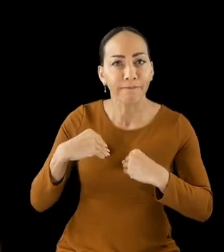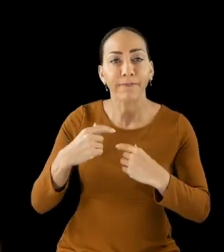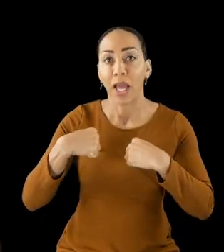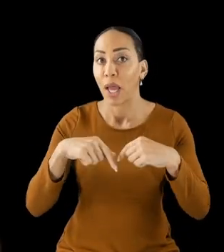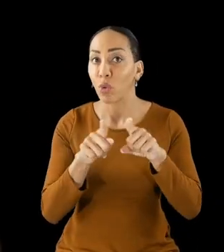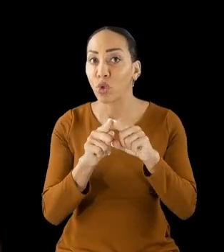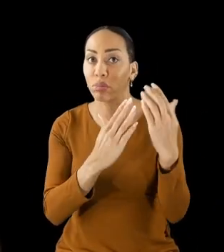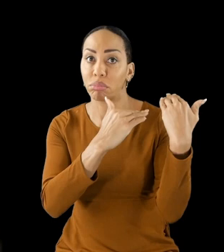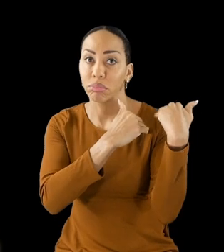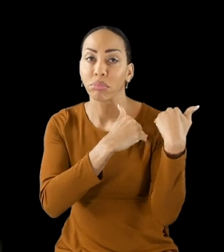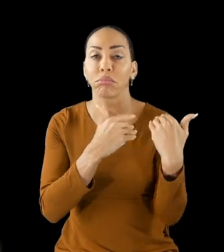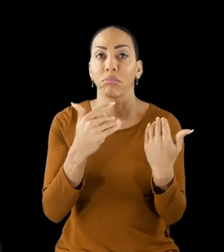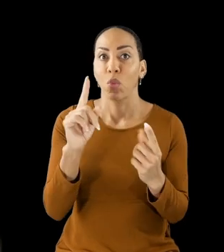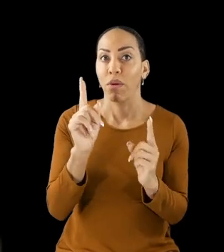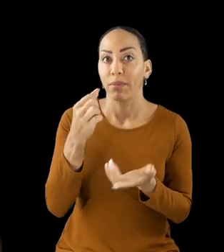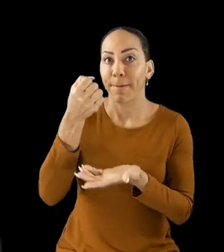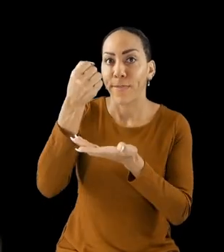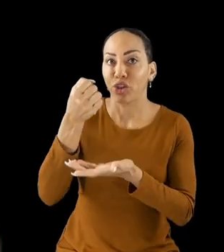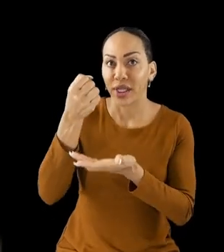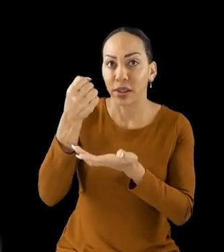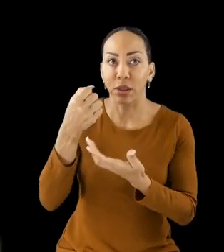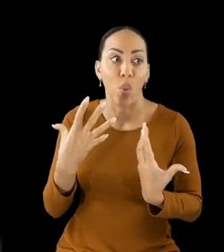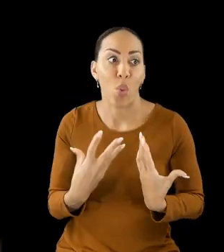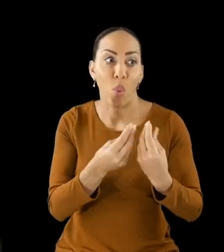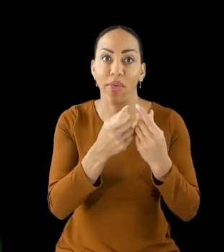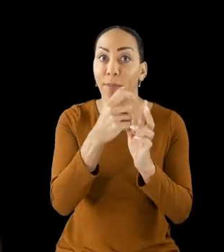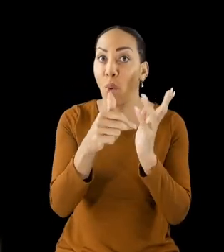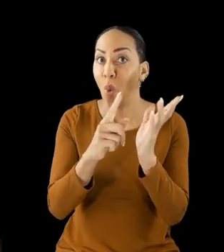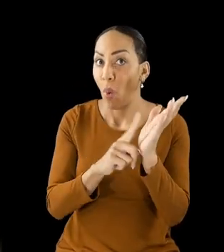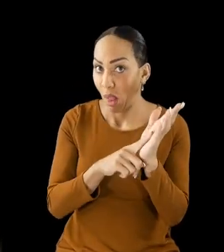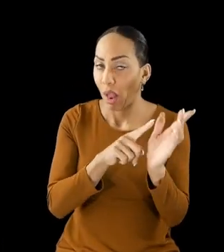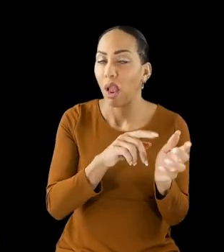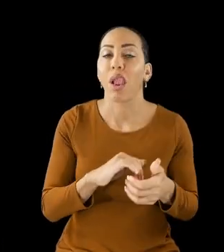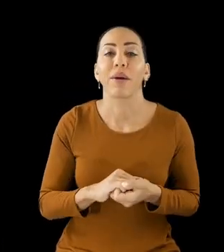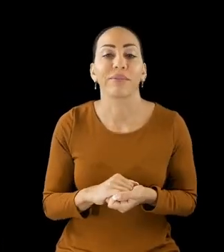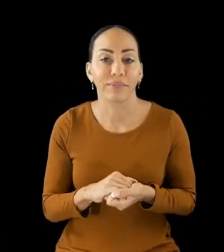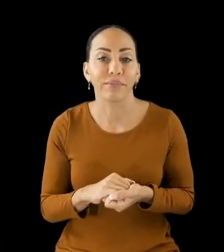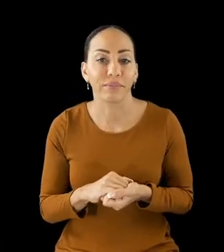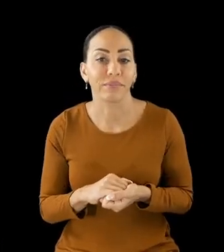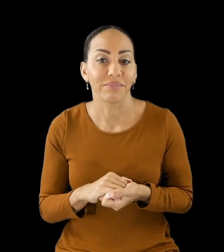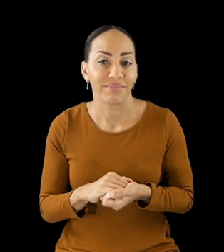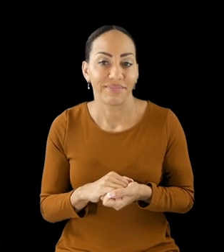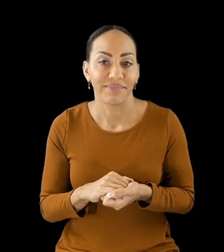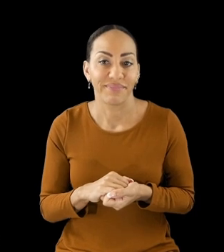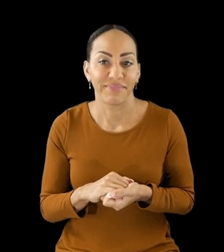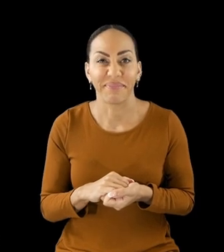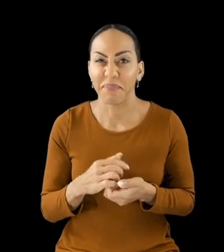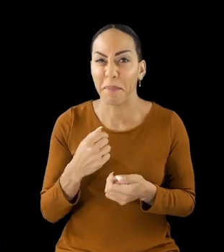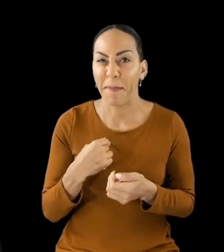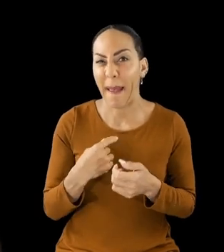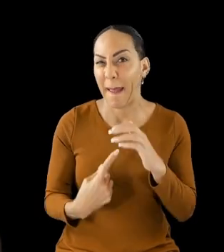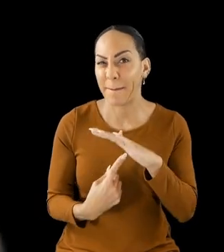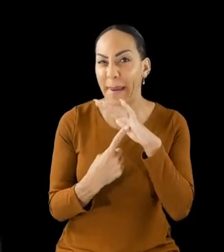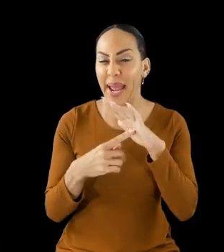also I'm in charge of managing the budget with Paul, obviously, and